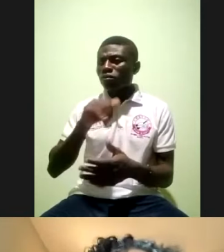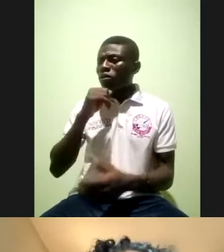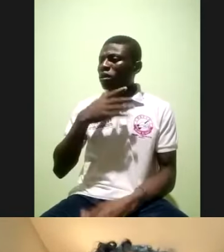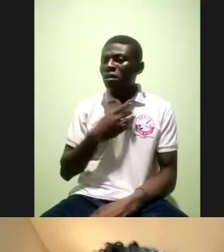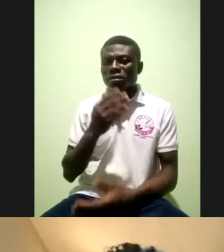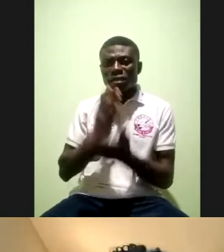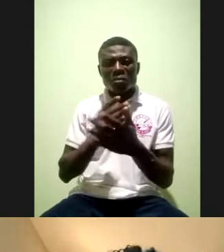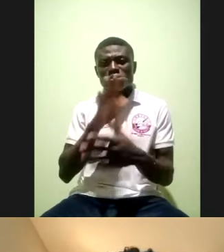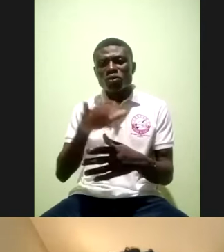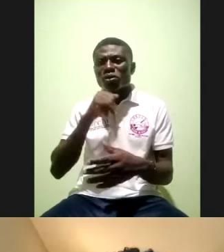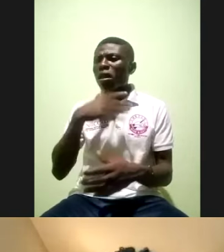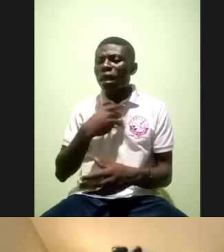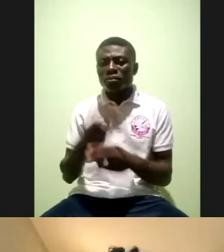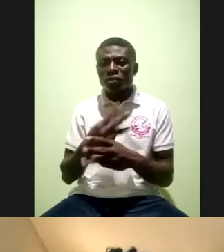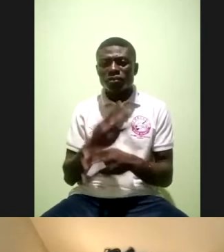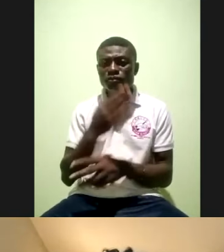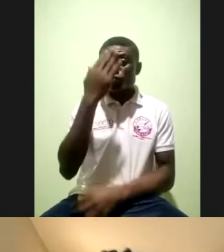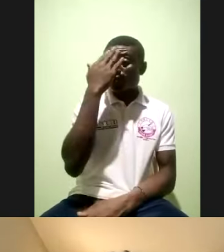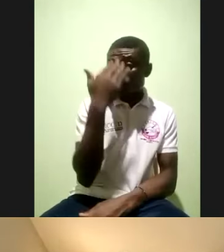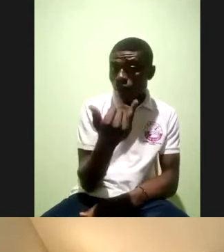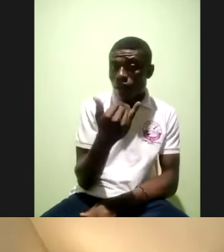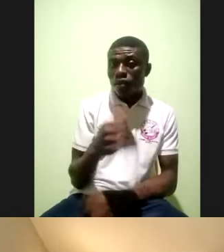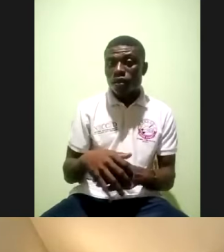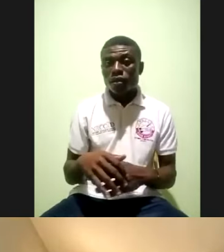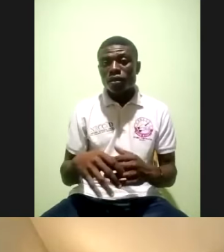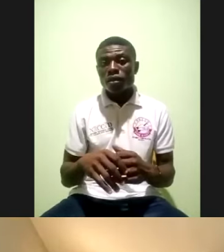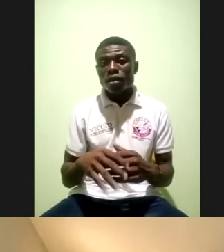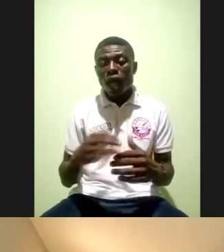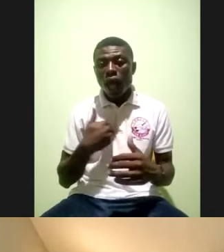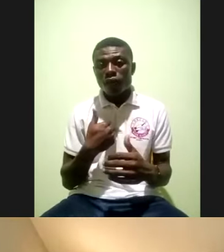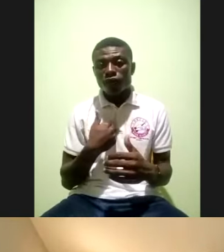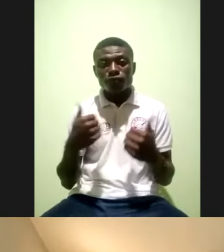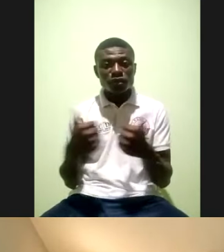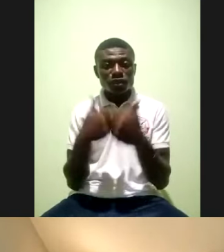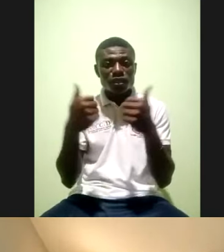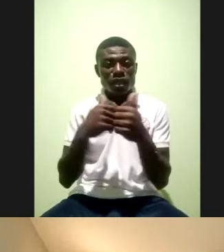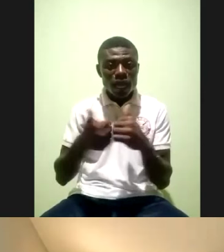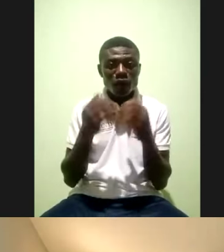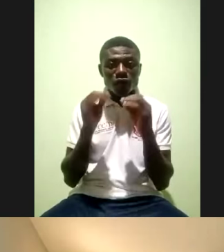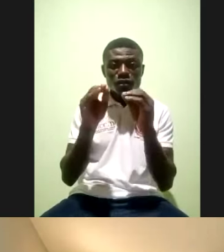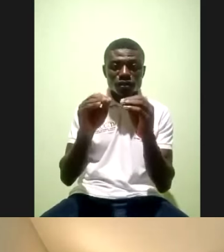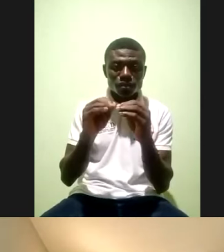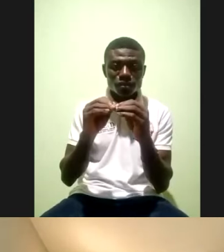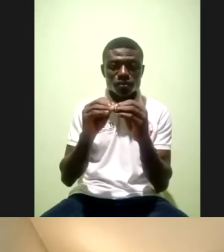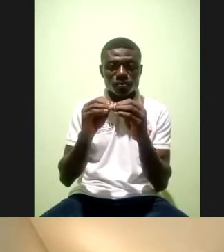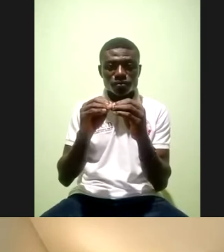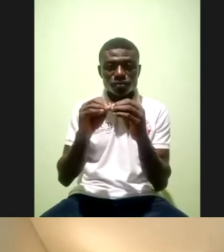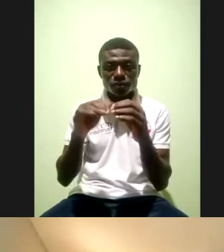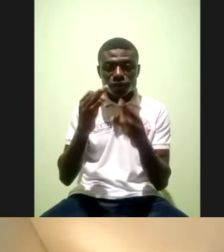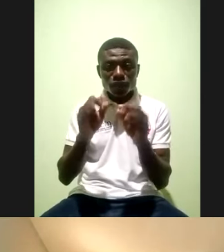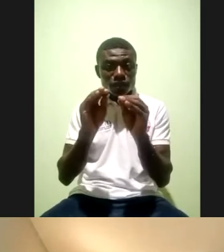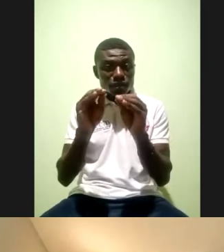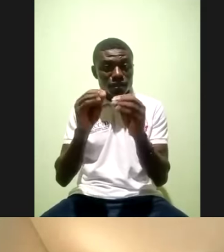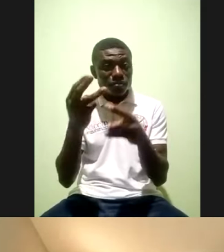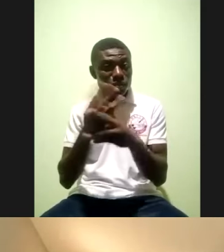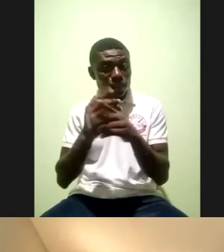math, because of the challenges in how we are teaching, and if we are teaching the math as a